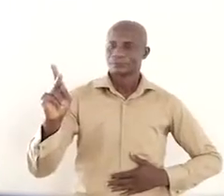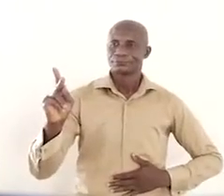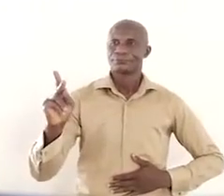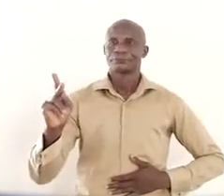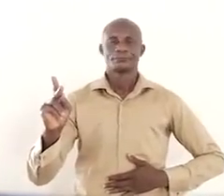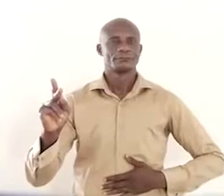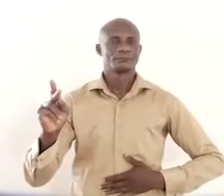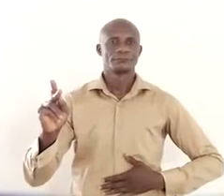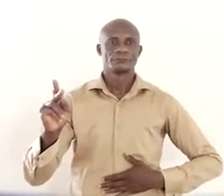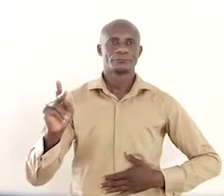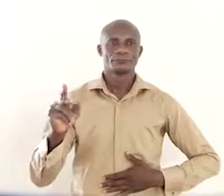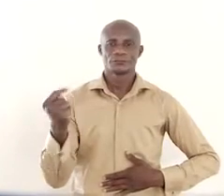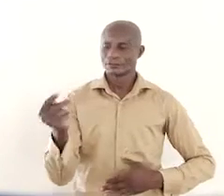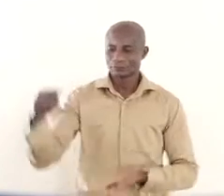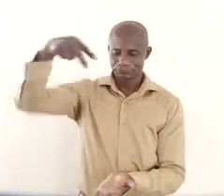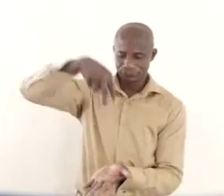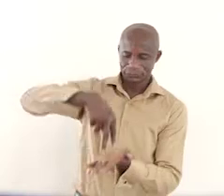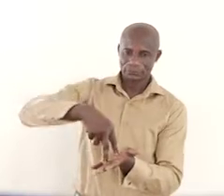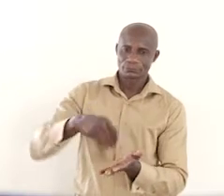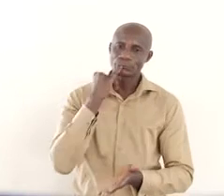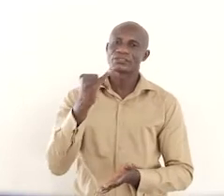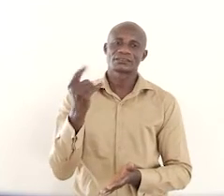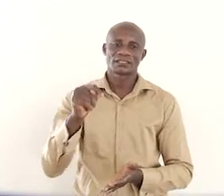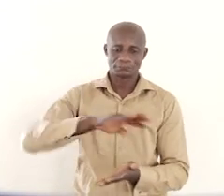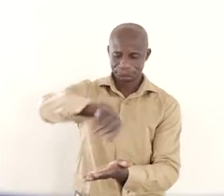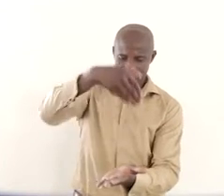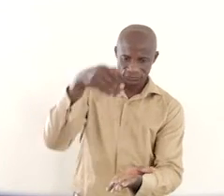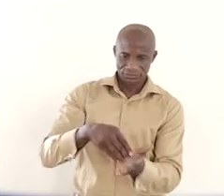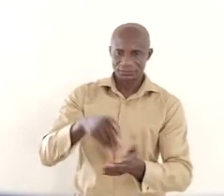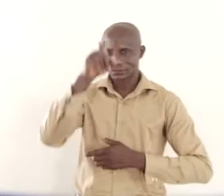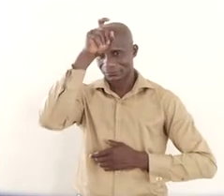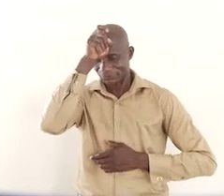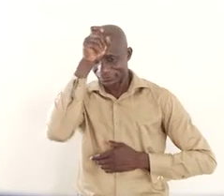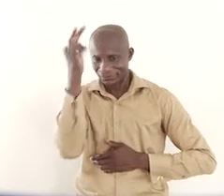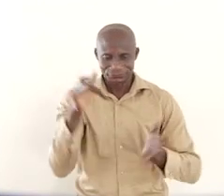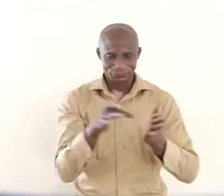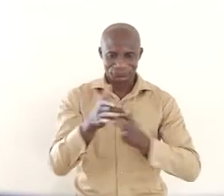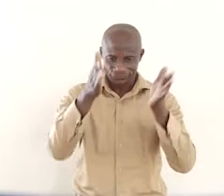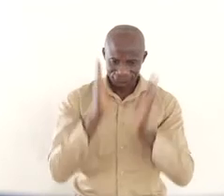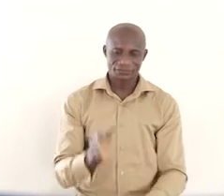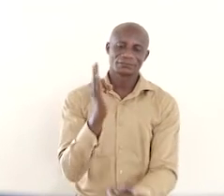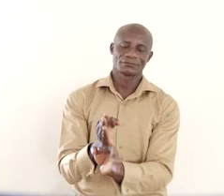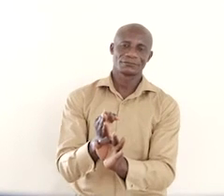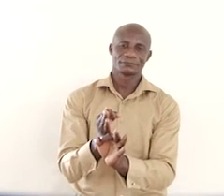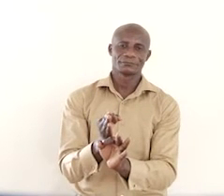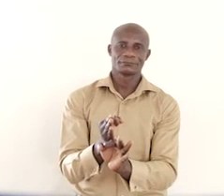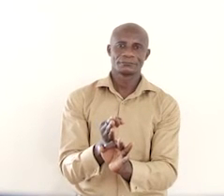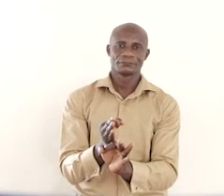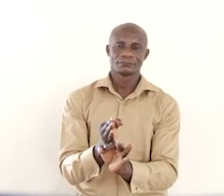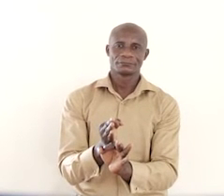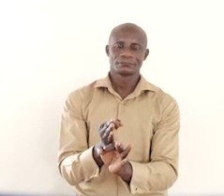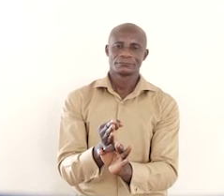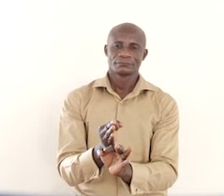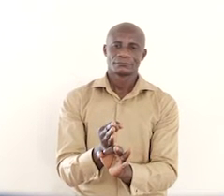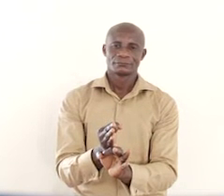Okay. The resurrection is the core mystery of the Christian faith.